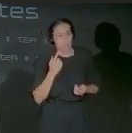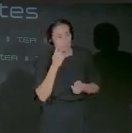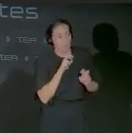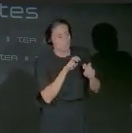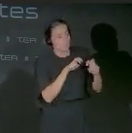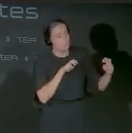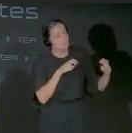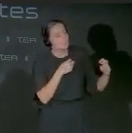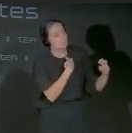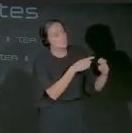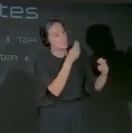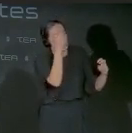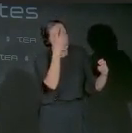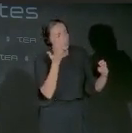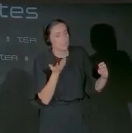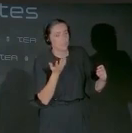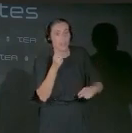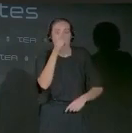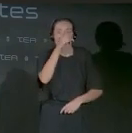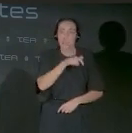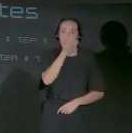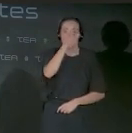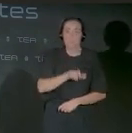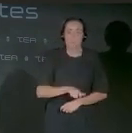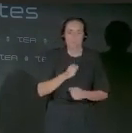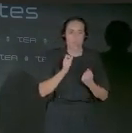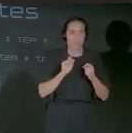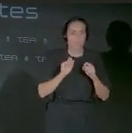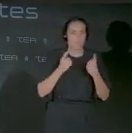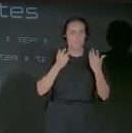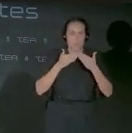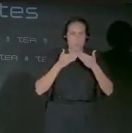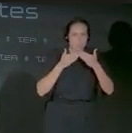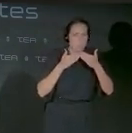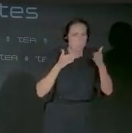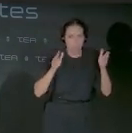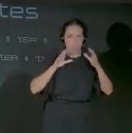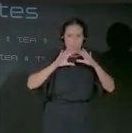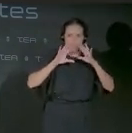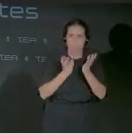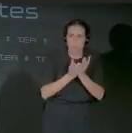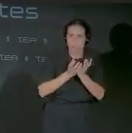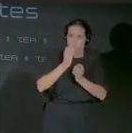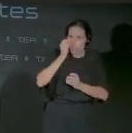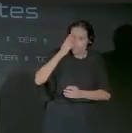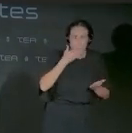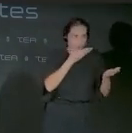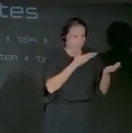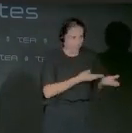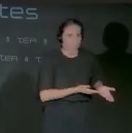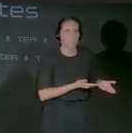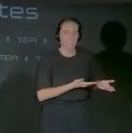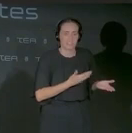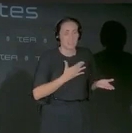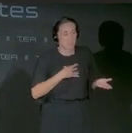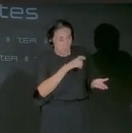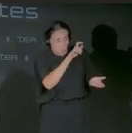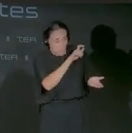here, maybe you would like to explain a little bit from your perspective, and then from your other perspectives,